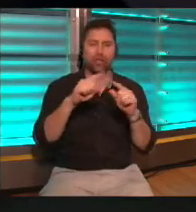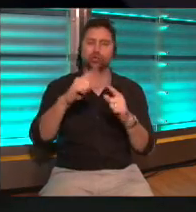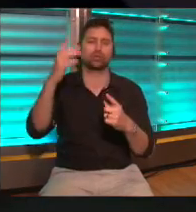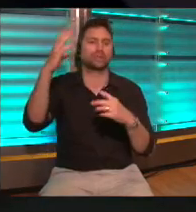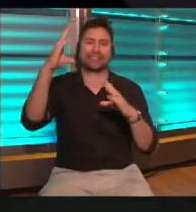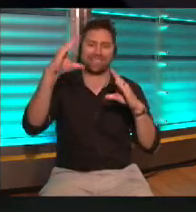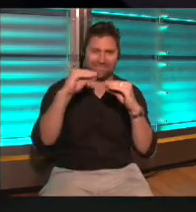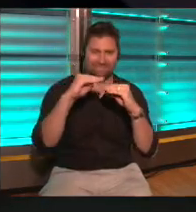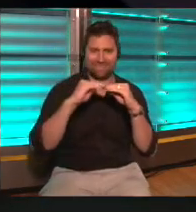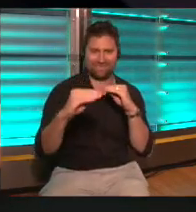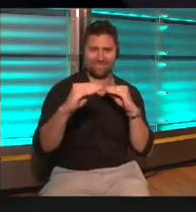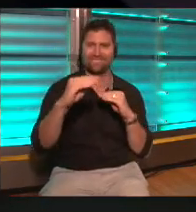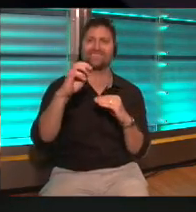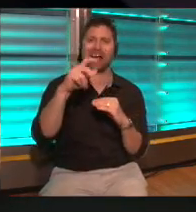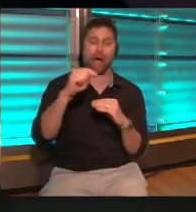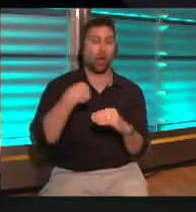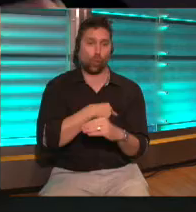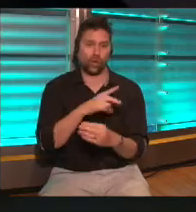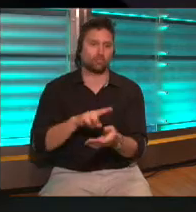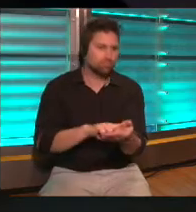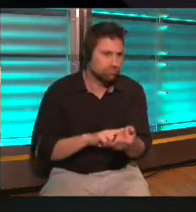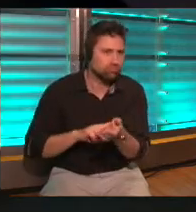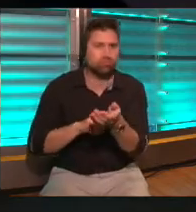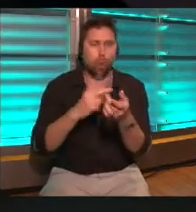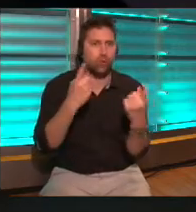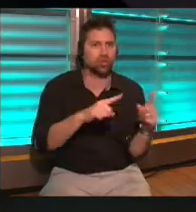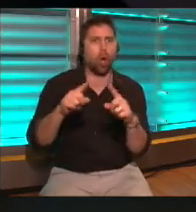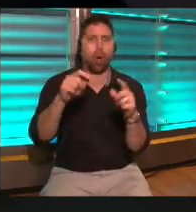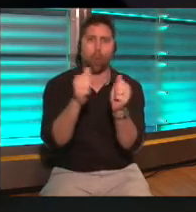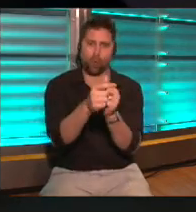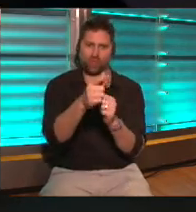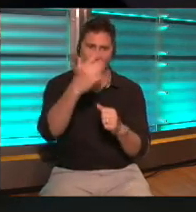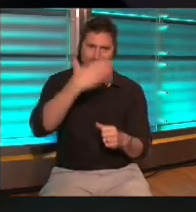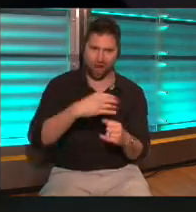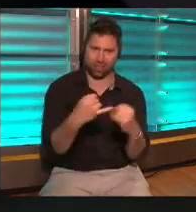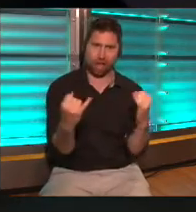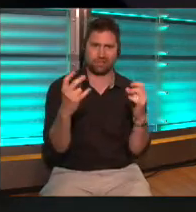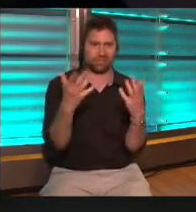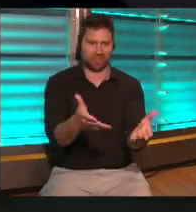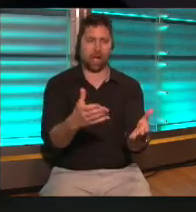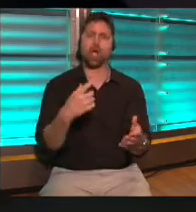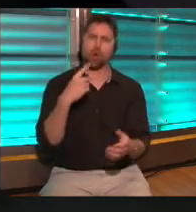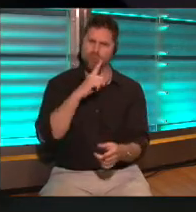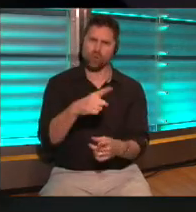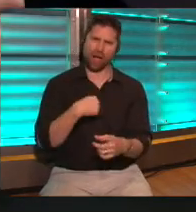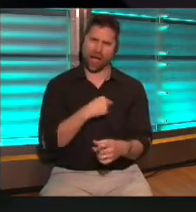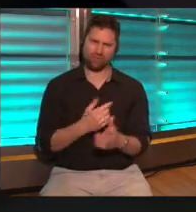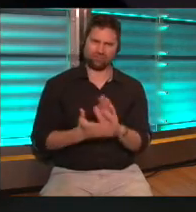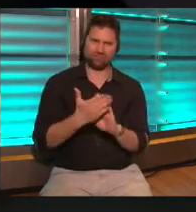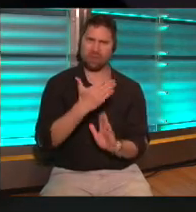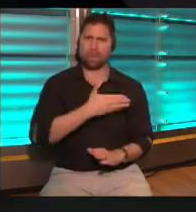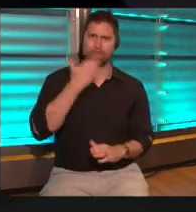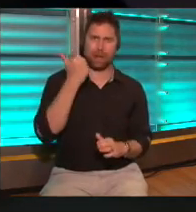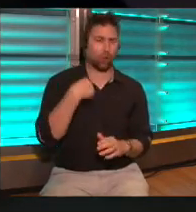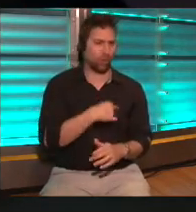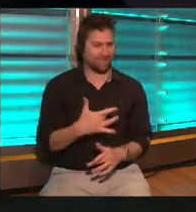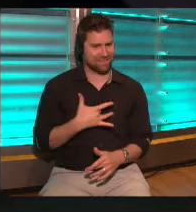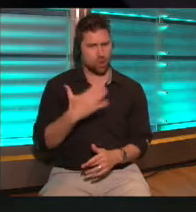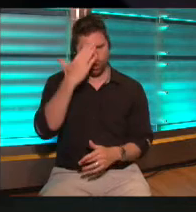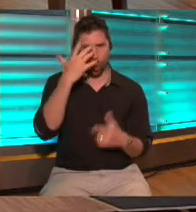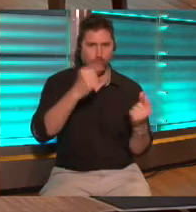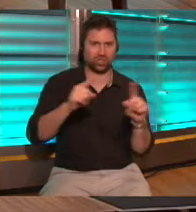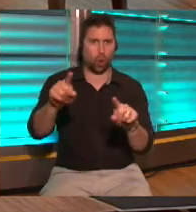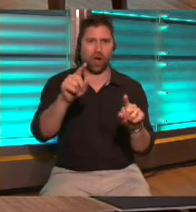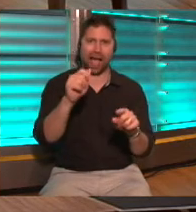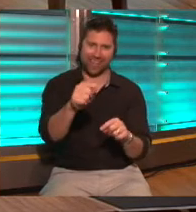to stay in tune with what's going on at the front lines, and that's when we're at our best, is when we feel like we know what's going on at the ground